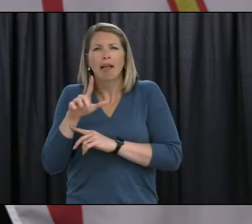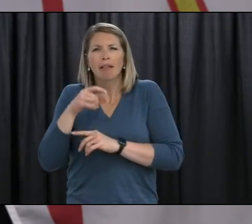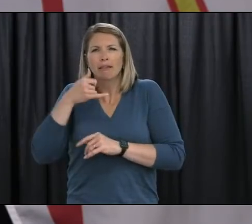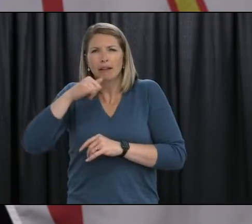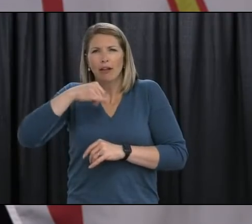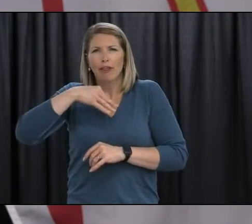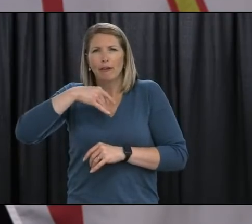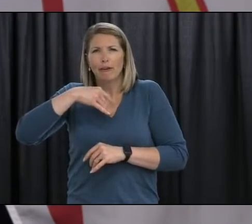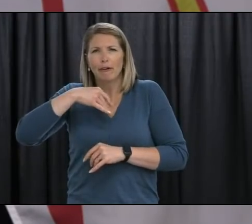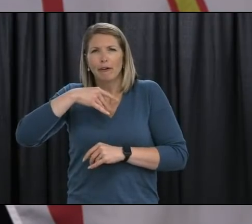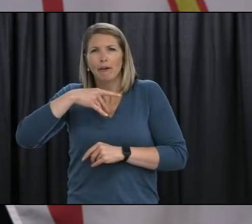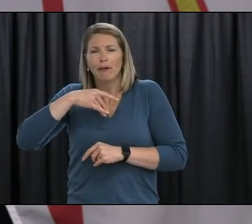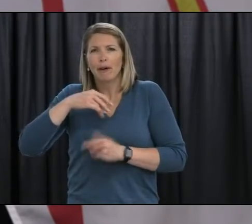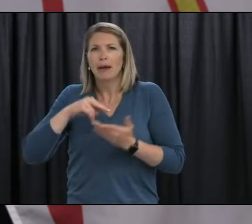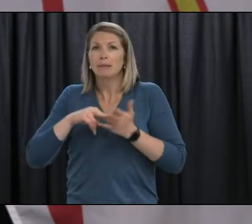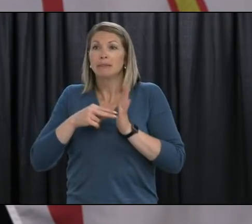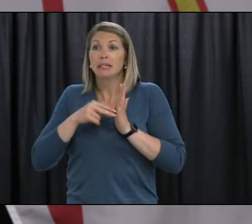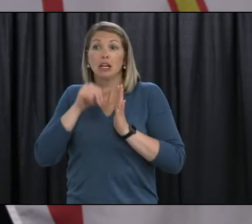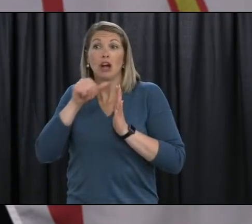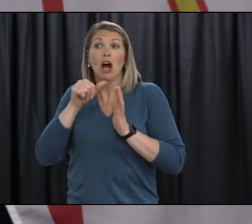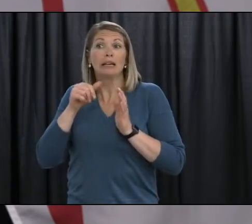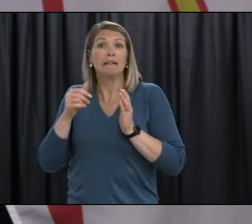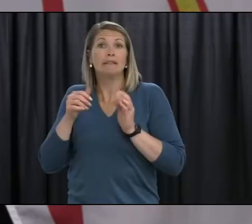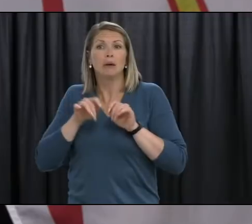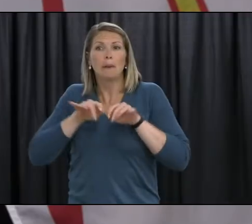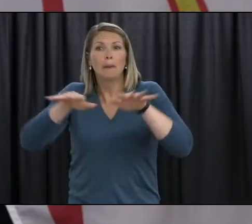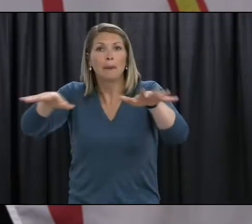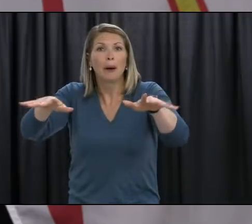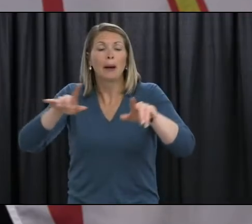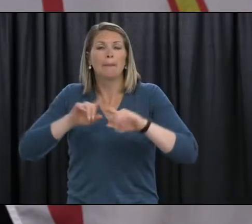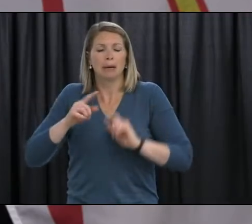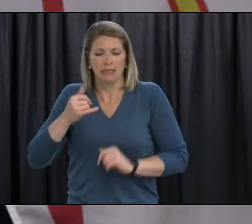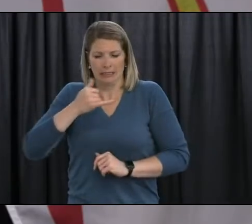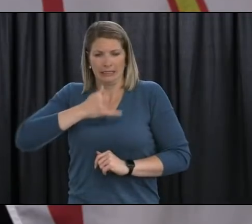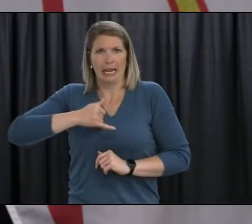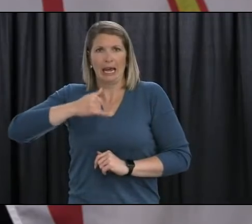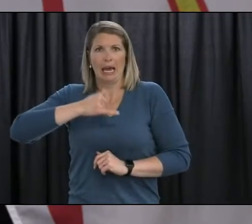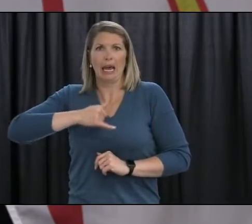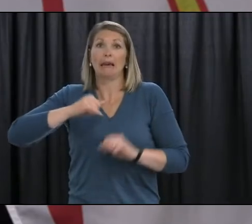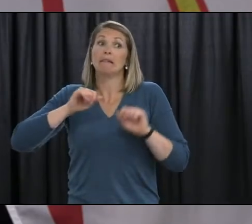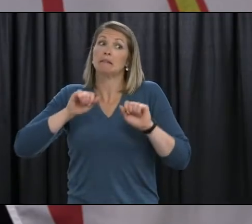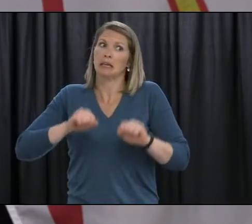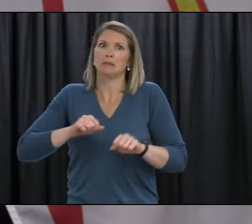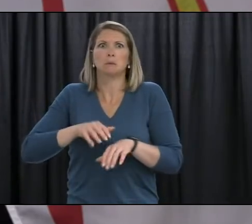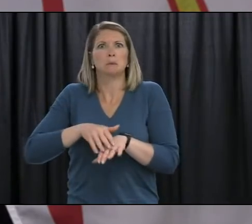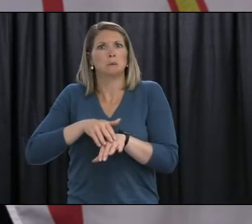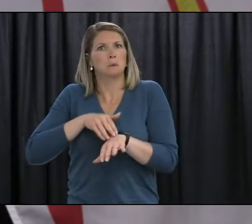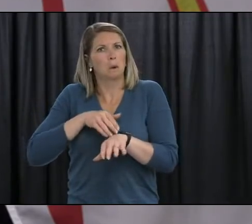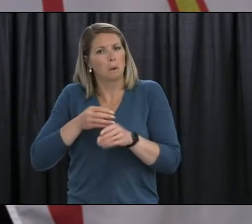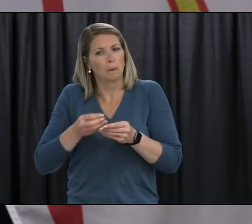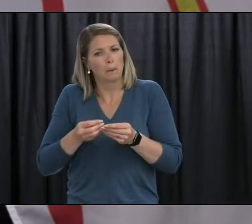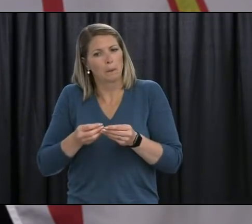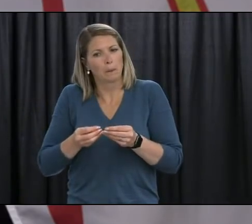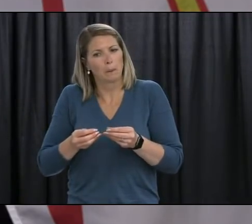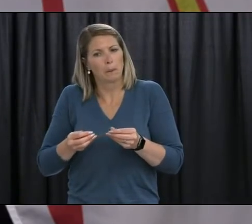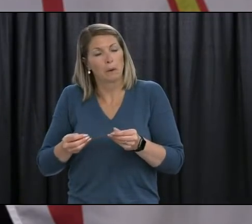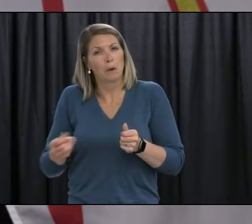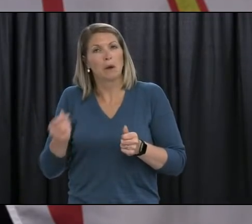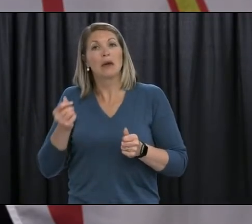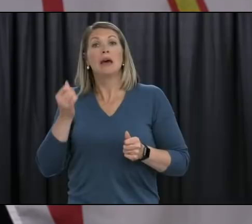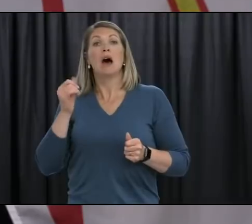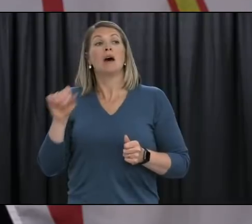still would call them an active case. And that can take quite some time. Across the country, we've actually had